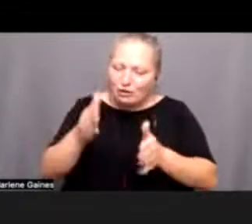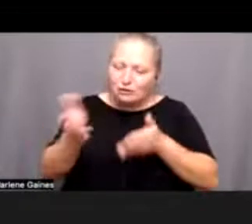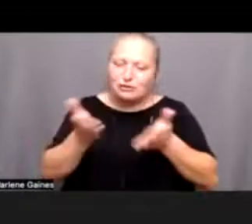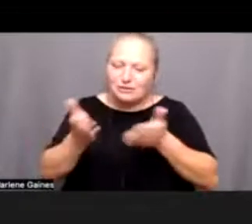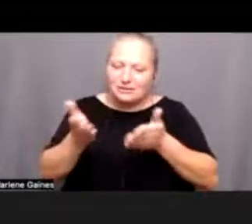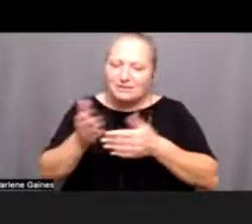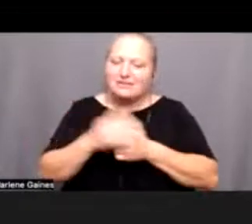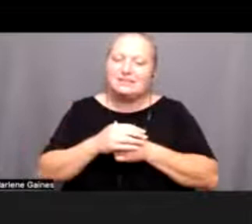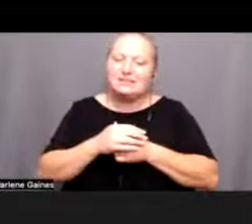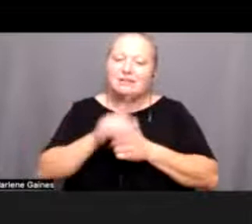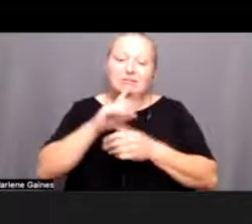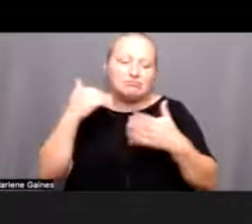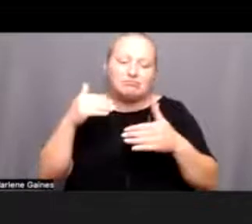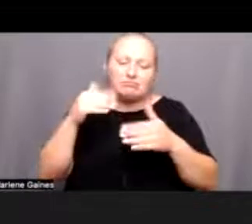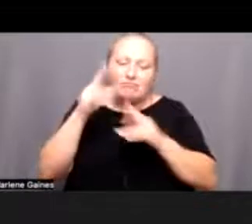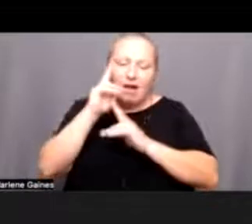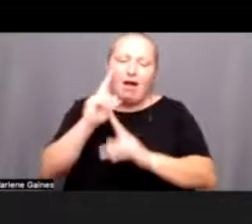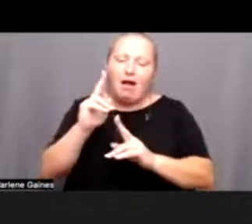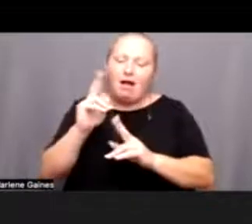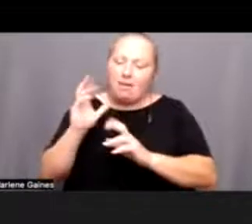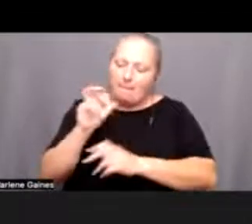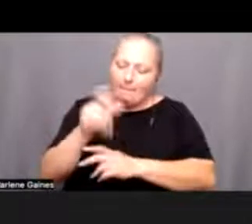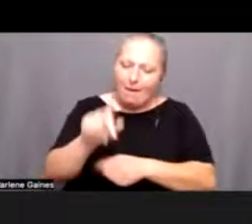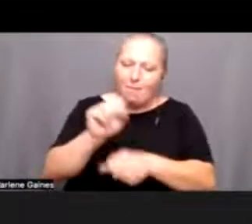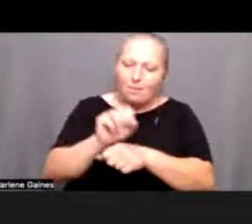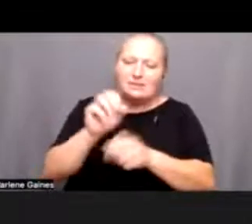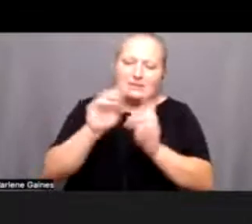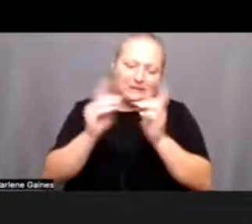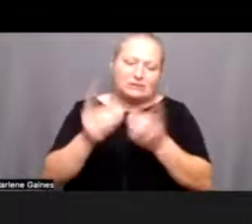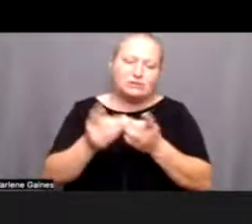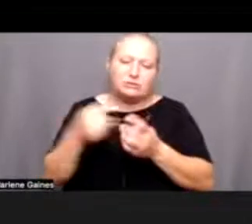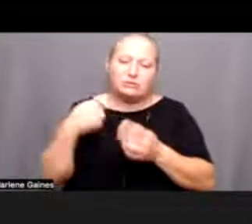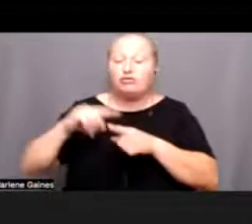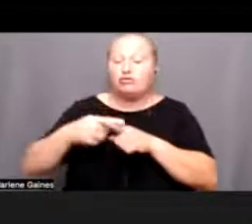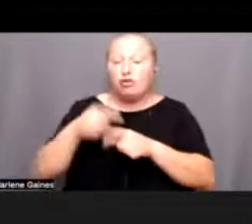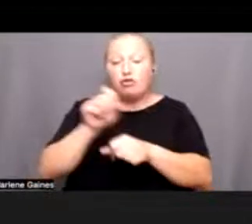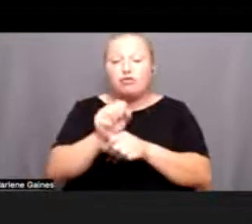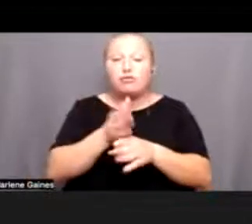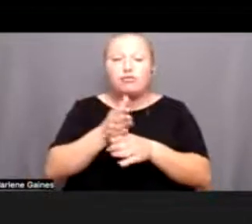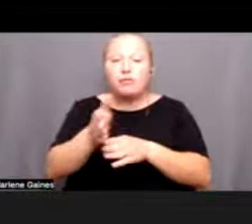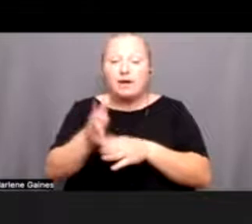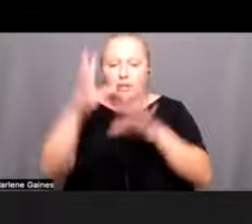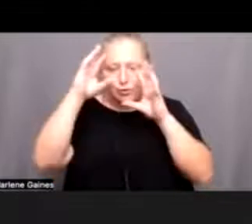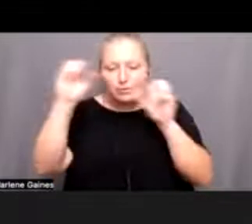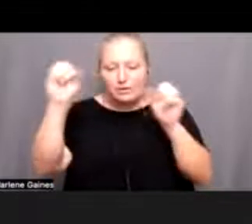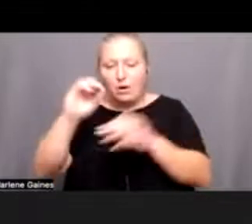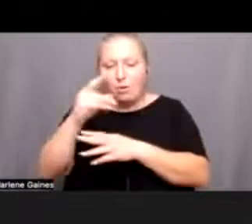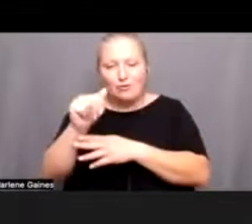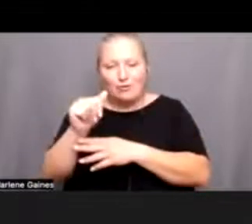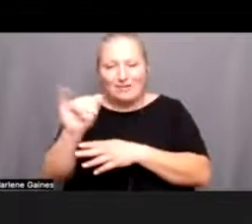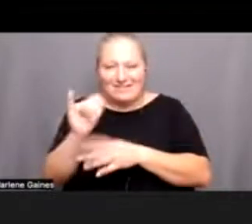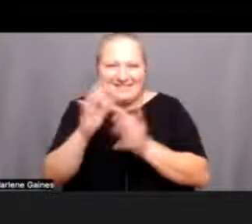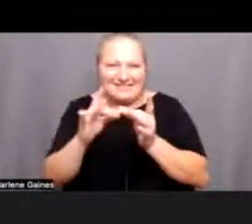Services. It's truly an honor to come back to the district. I started my career, as Superintendent Ochoa